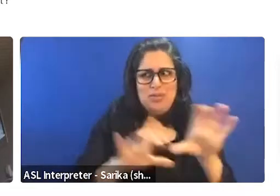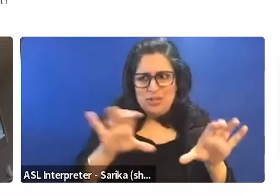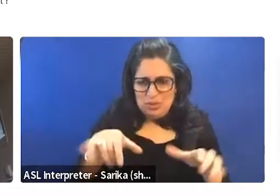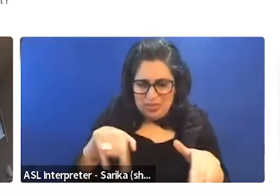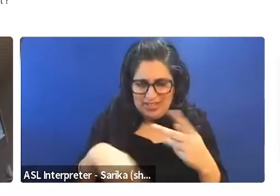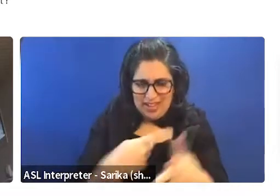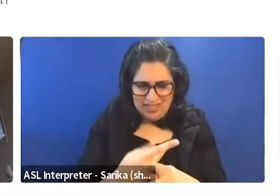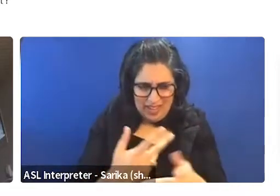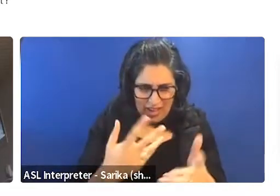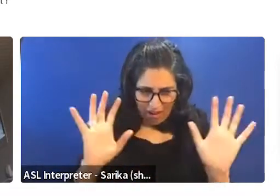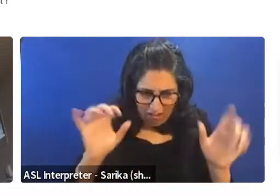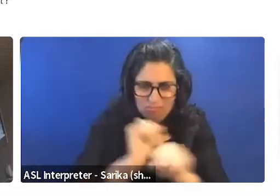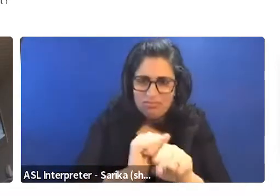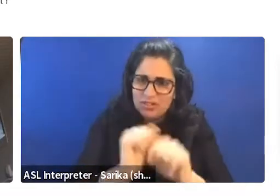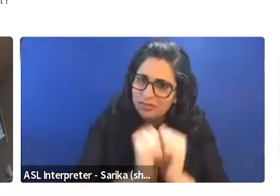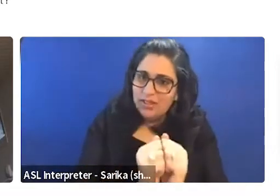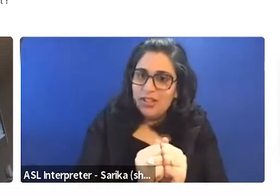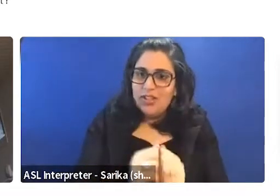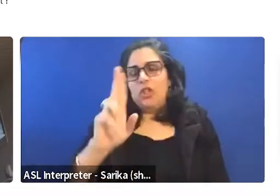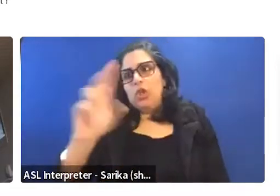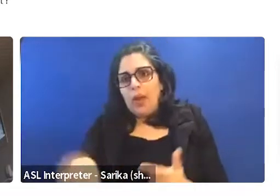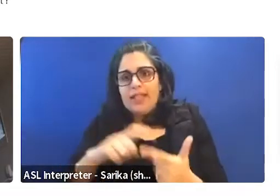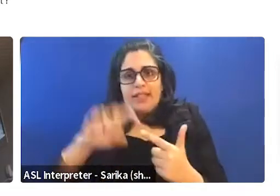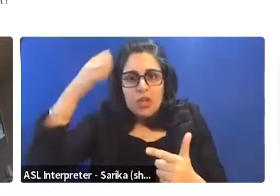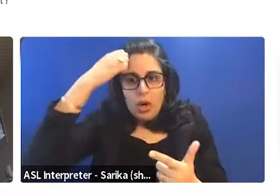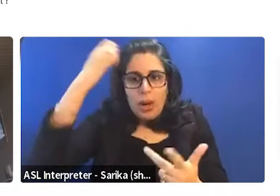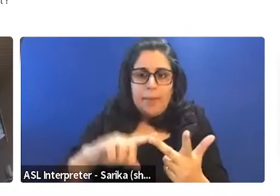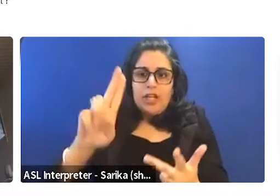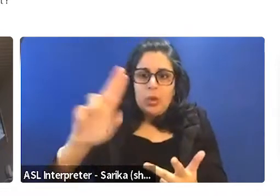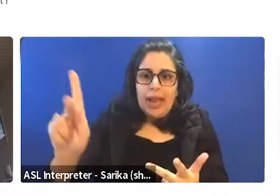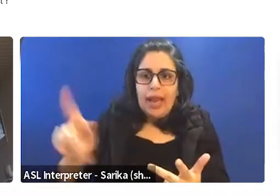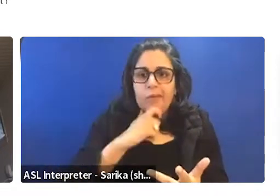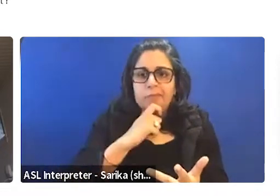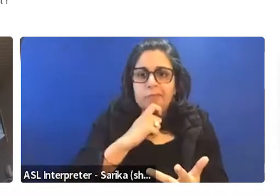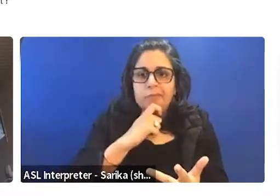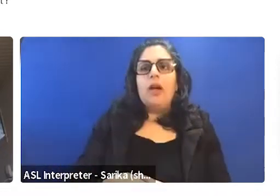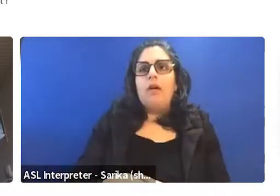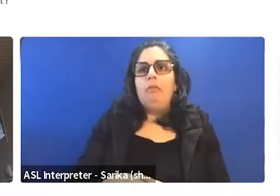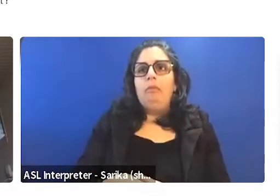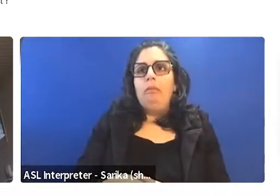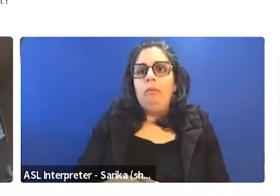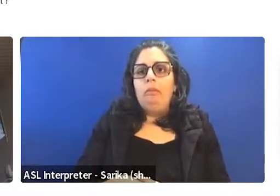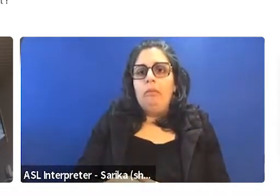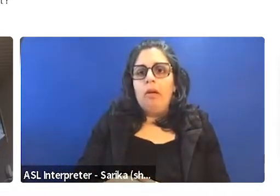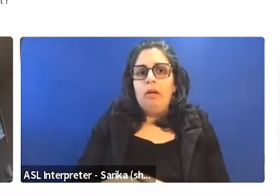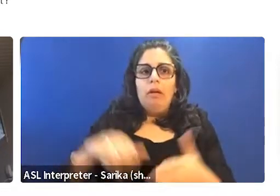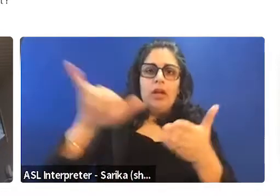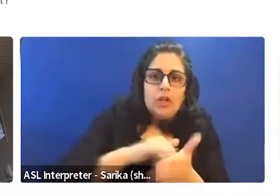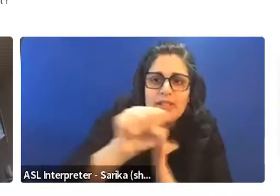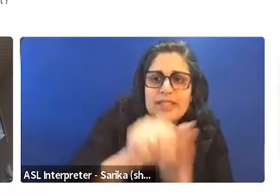brands do this? So in the US, in Europe, in the UK, but also in New York State and California